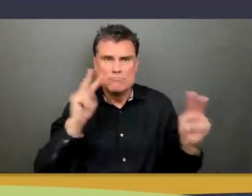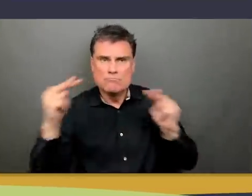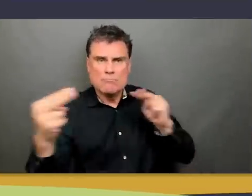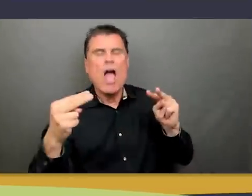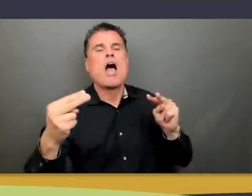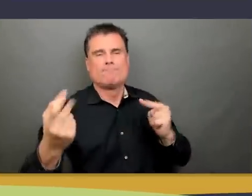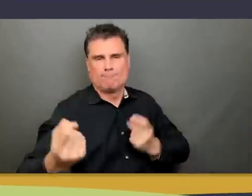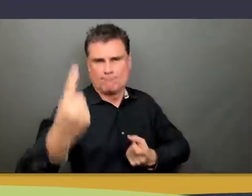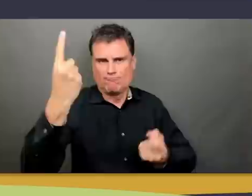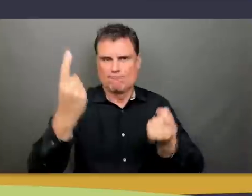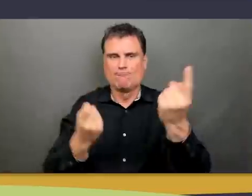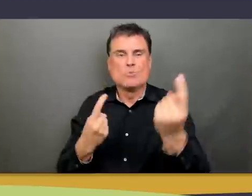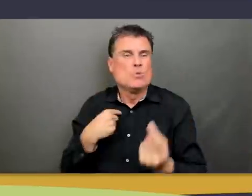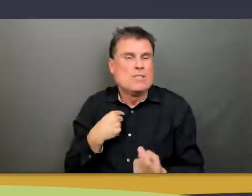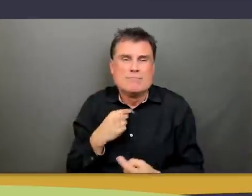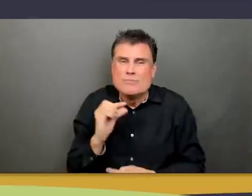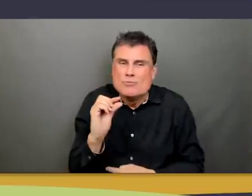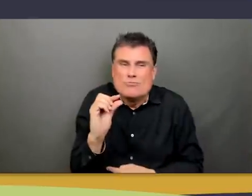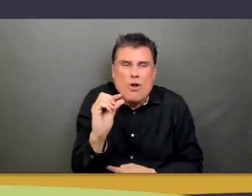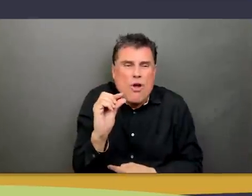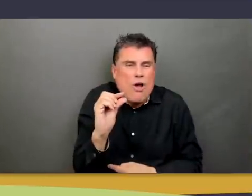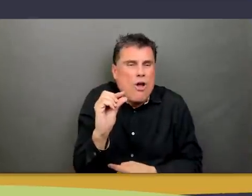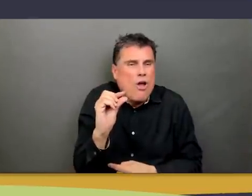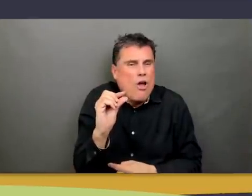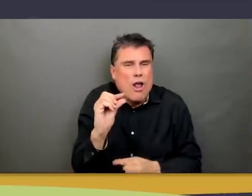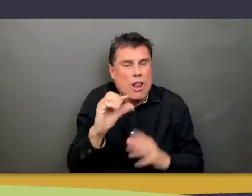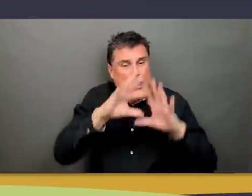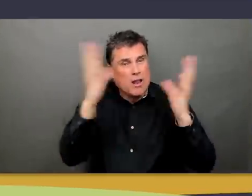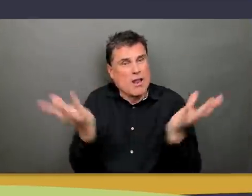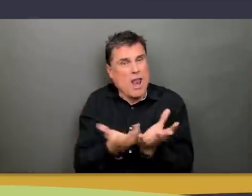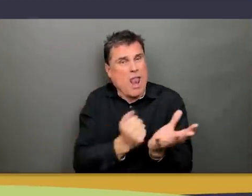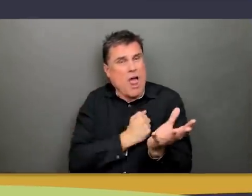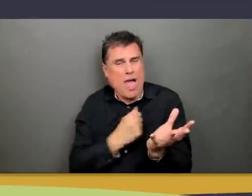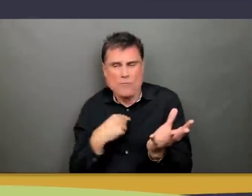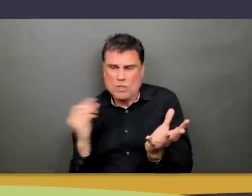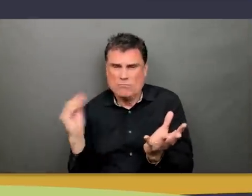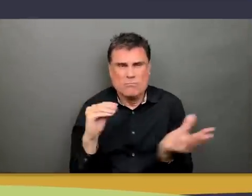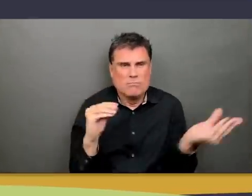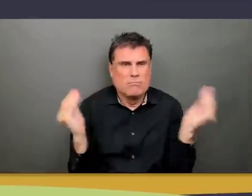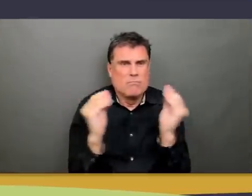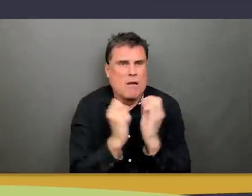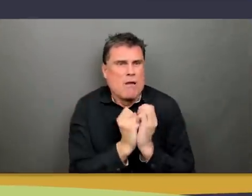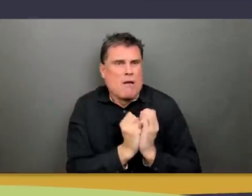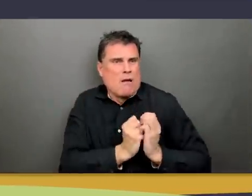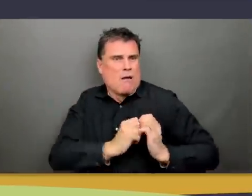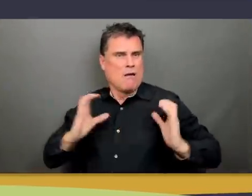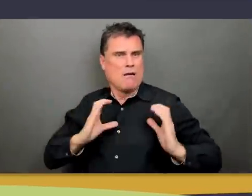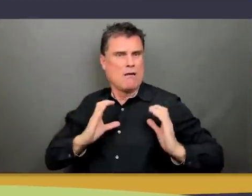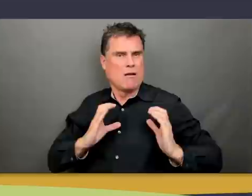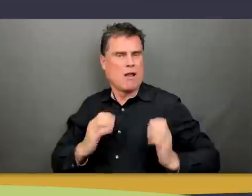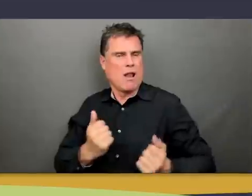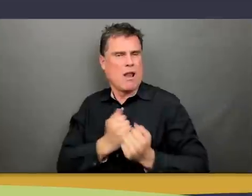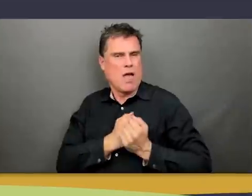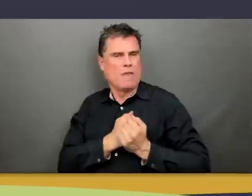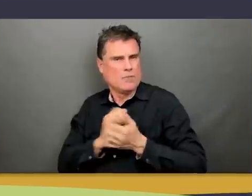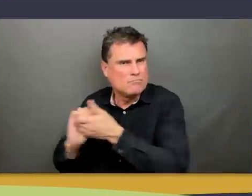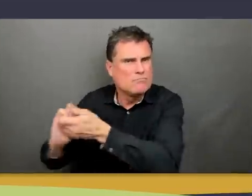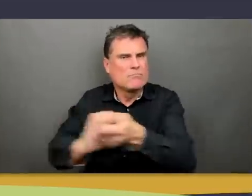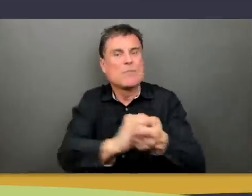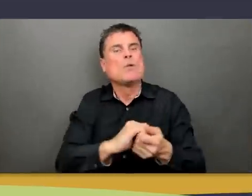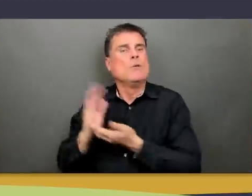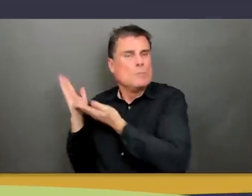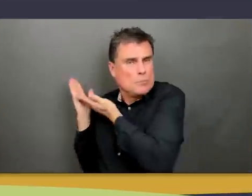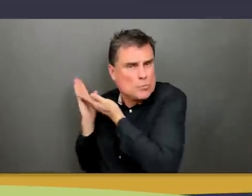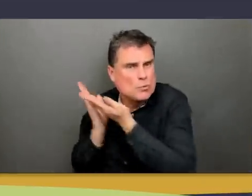love so enduring it brought us here together, across oceans, across land,